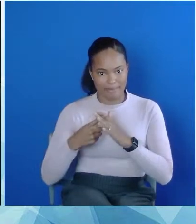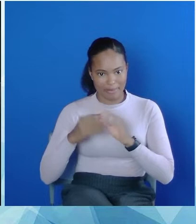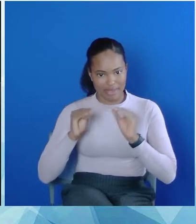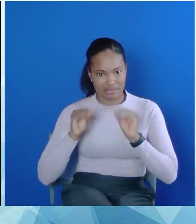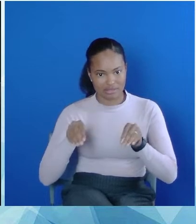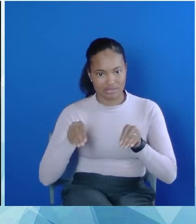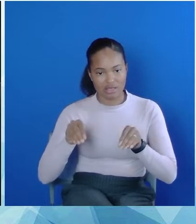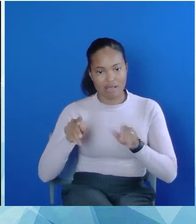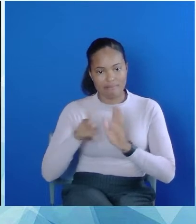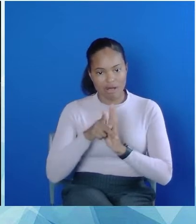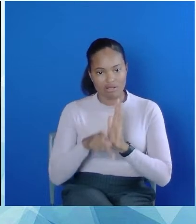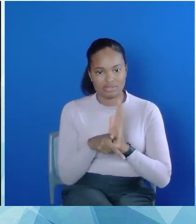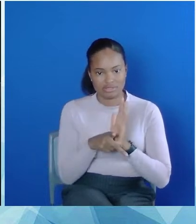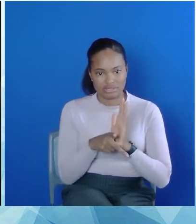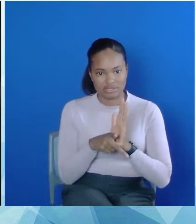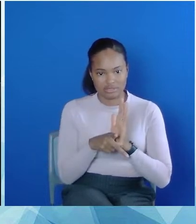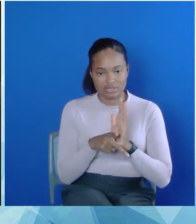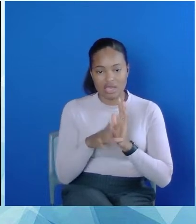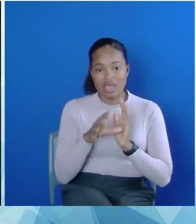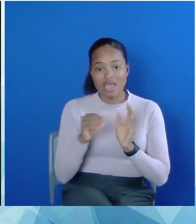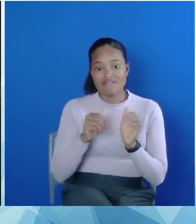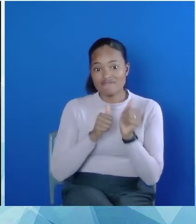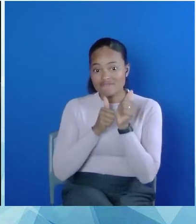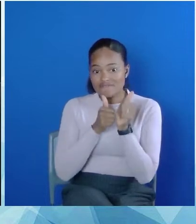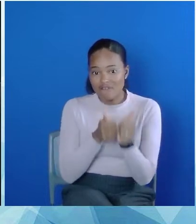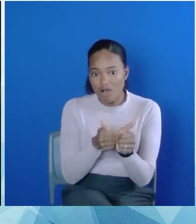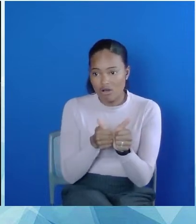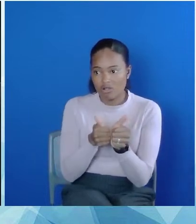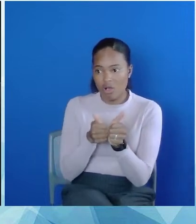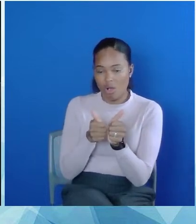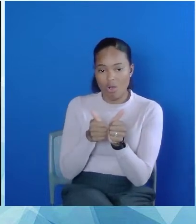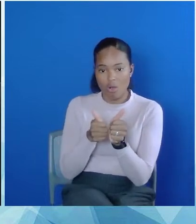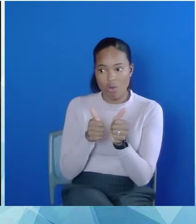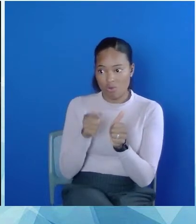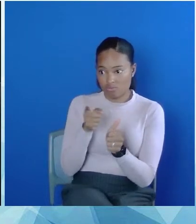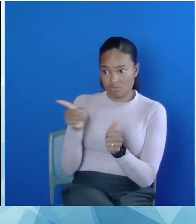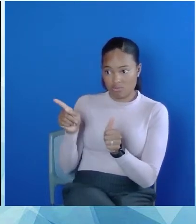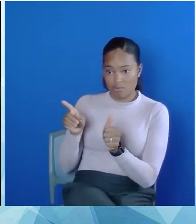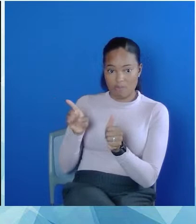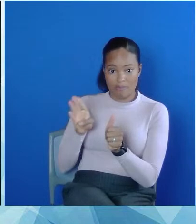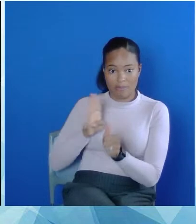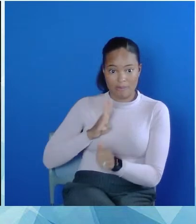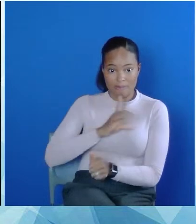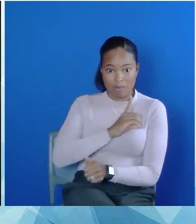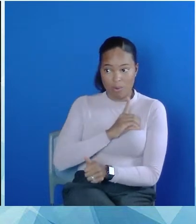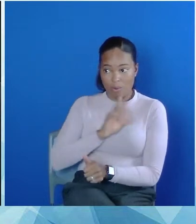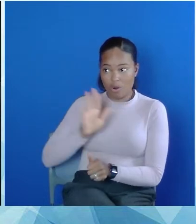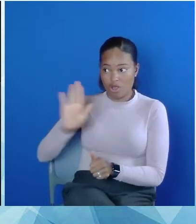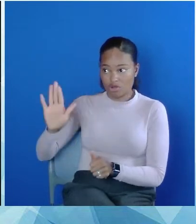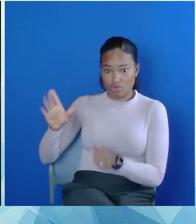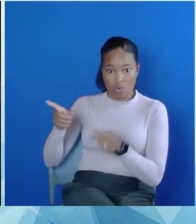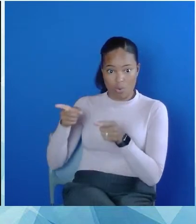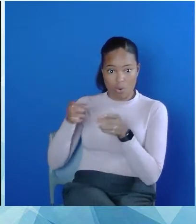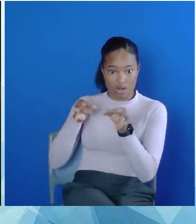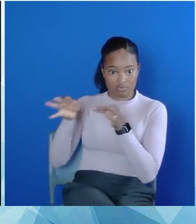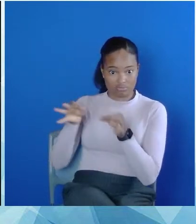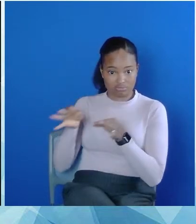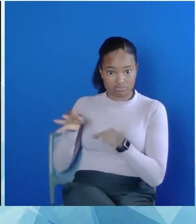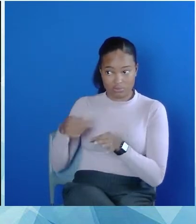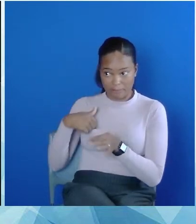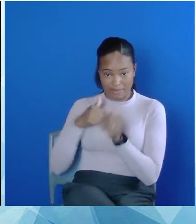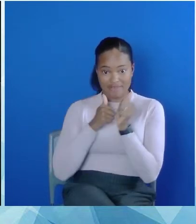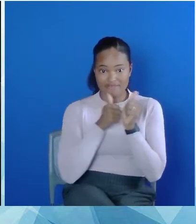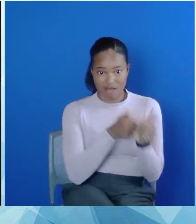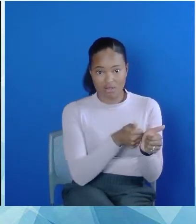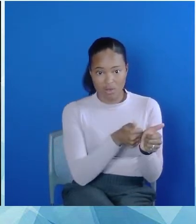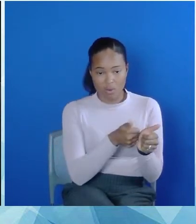policies and to follow the direction that you, the board, give us. So the everyday operations